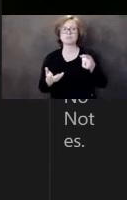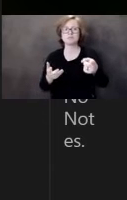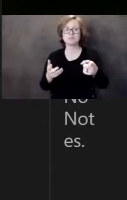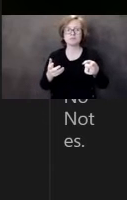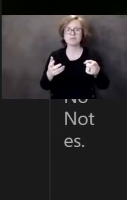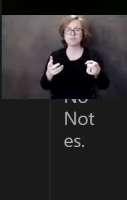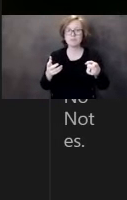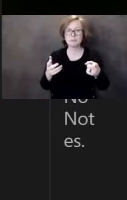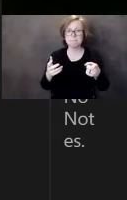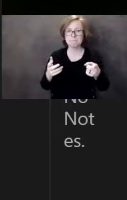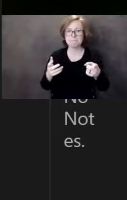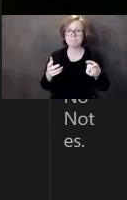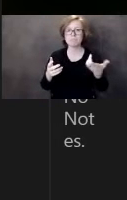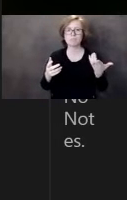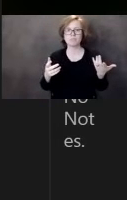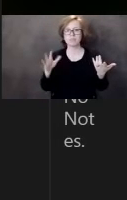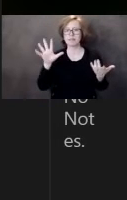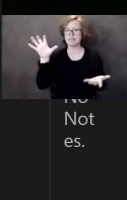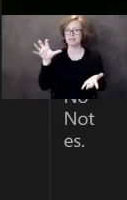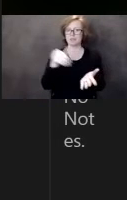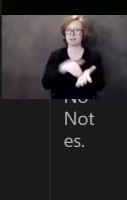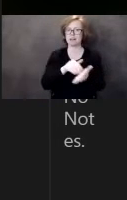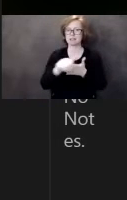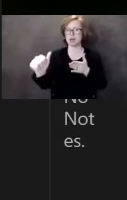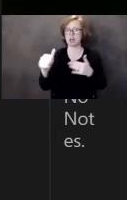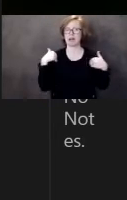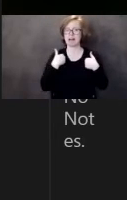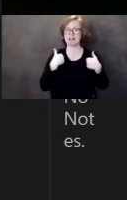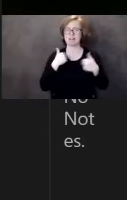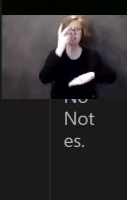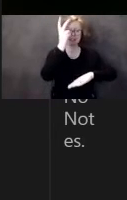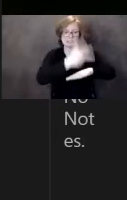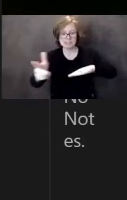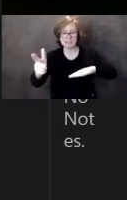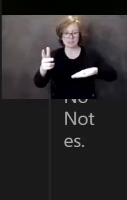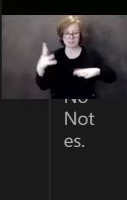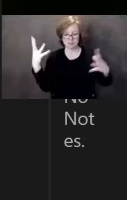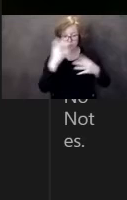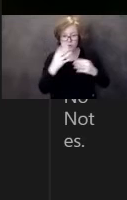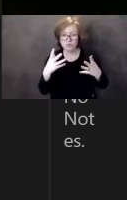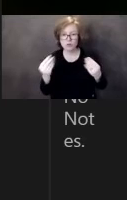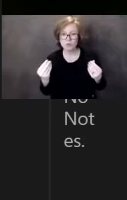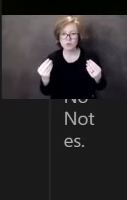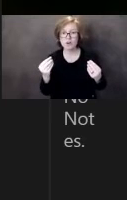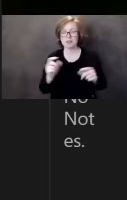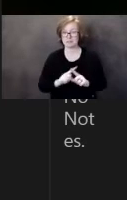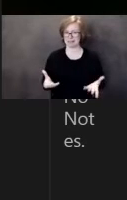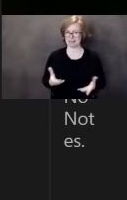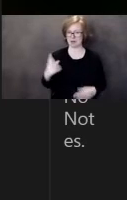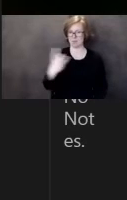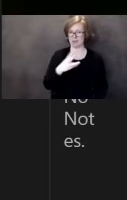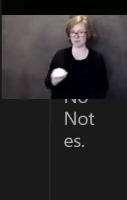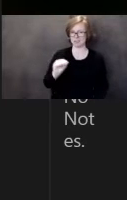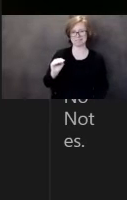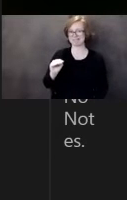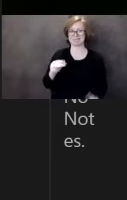out. $500,000 animals are standing out in the rain on beautiful calcareous soils, but not in Western Oregon. Really wasn't designed